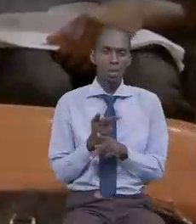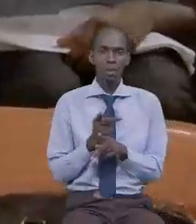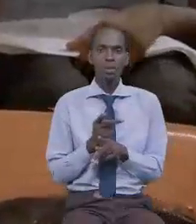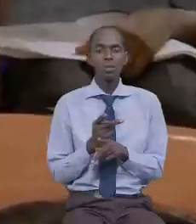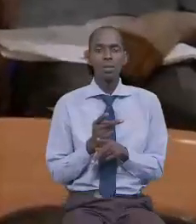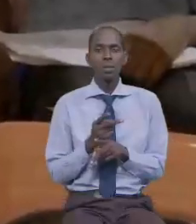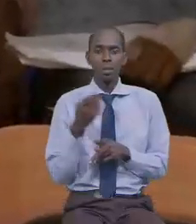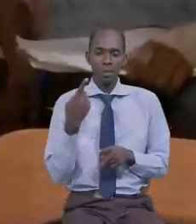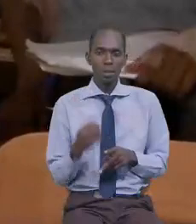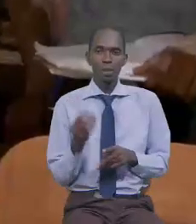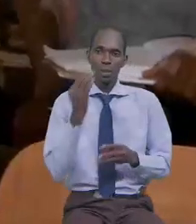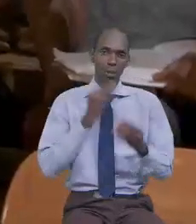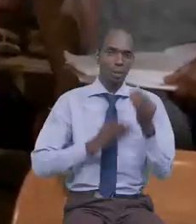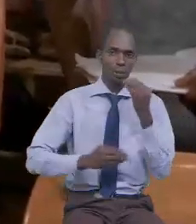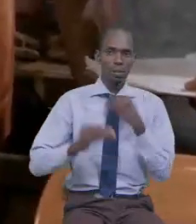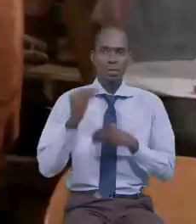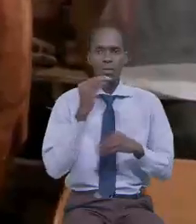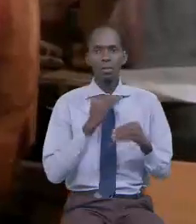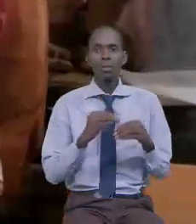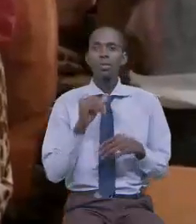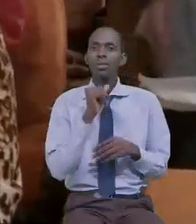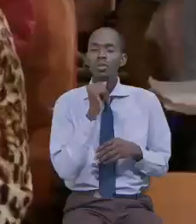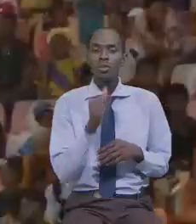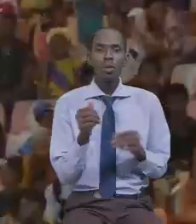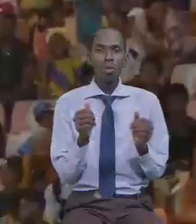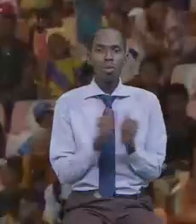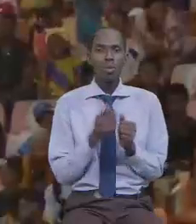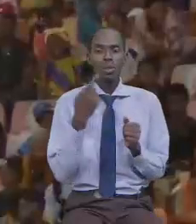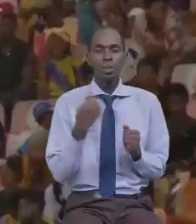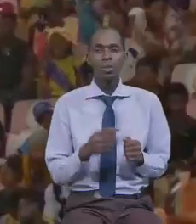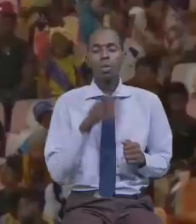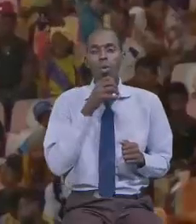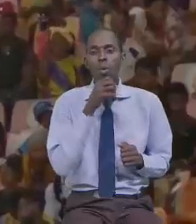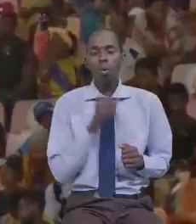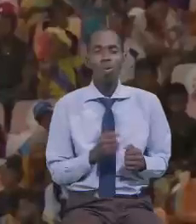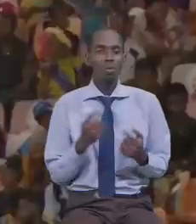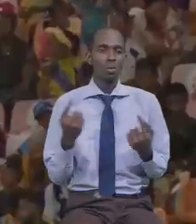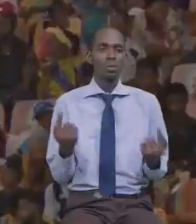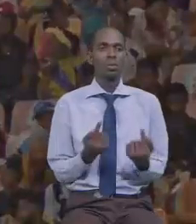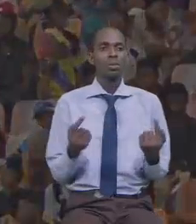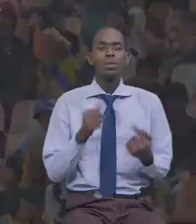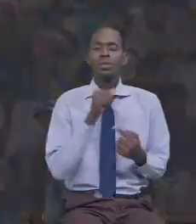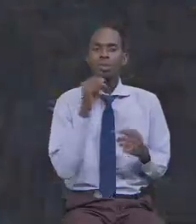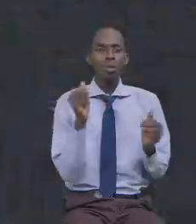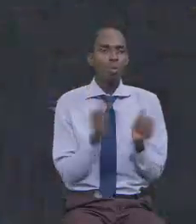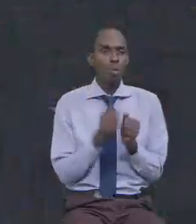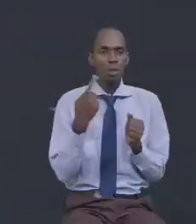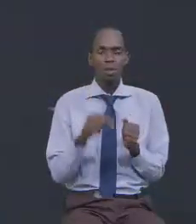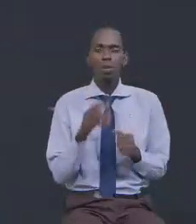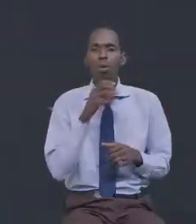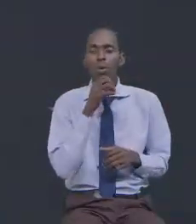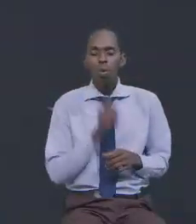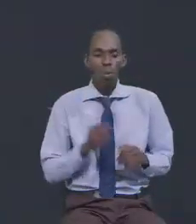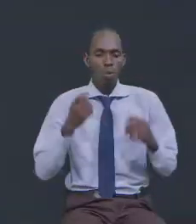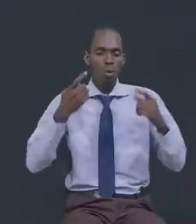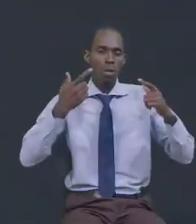feast, not with the old leaven, not with the old language,